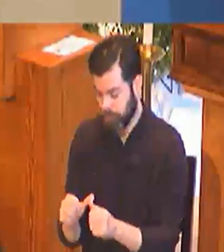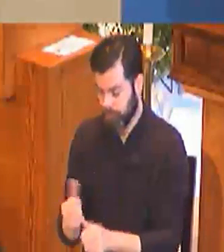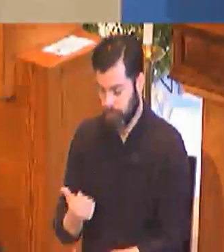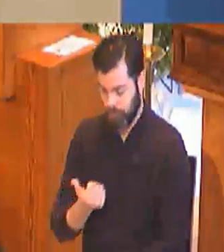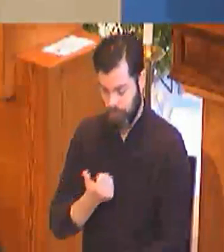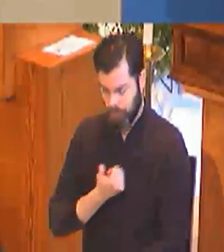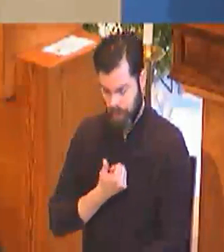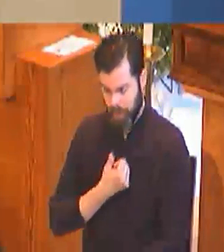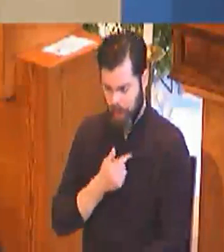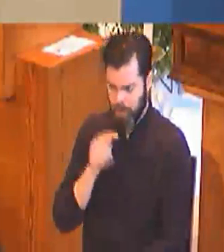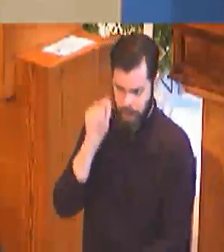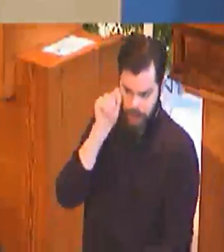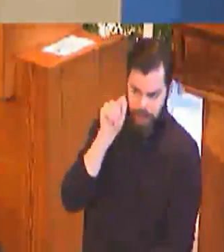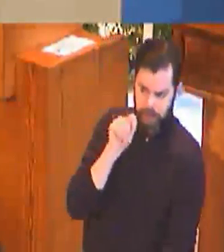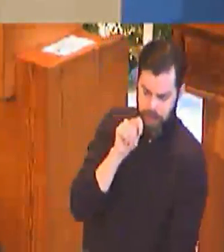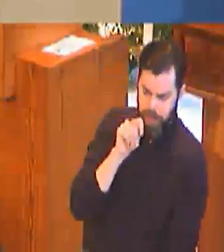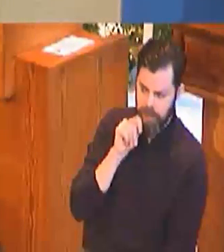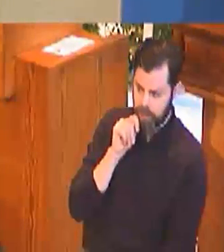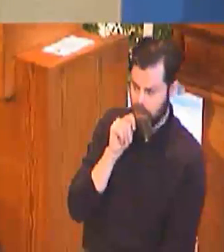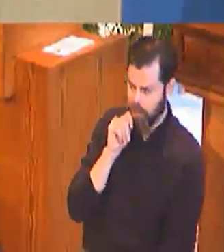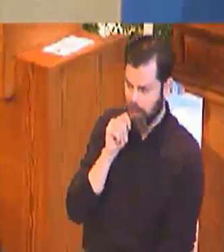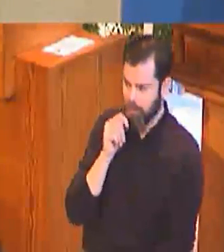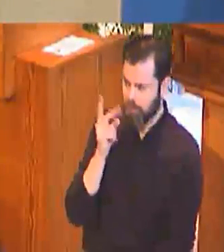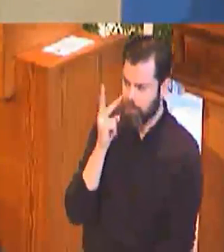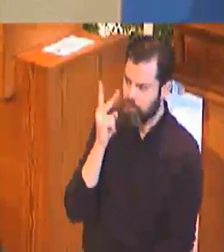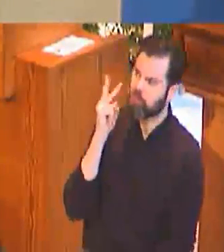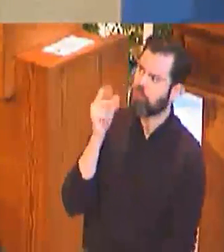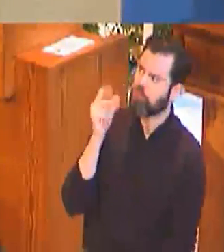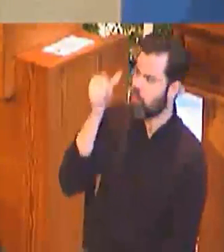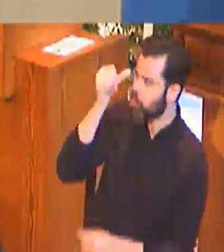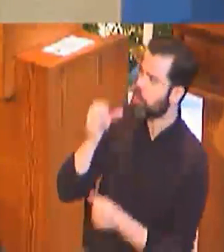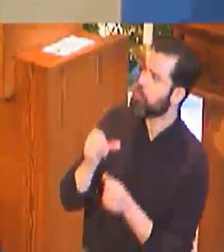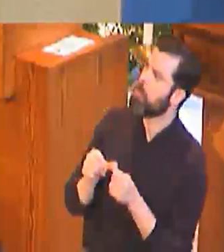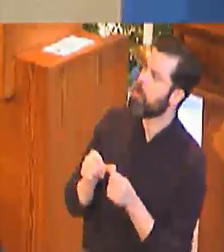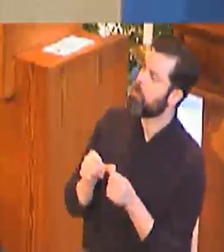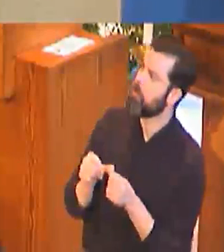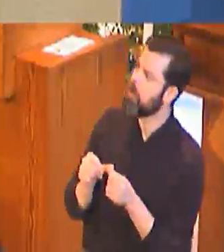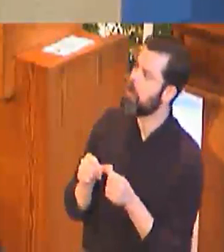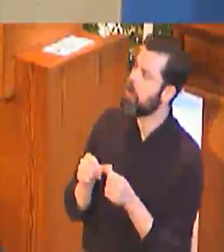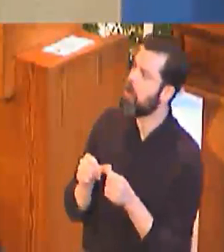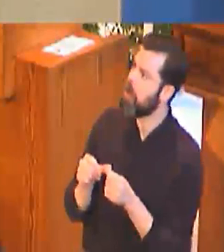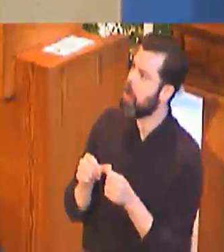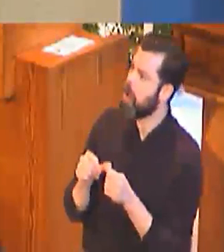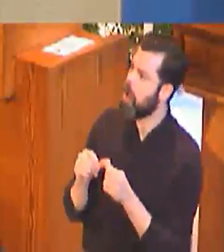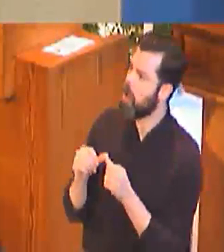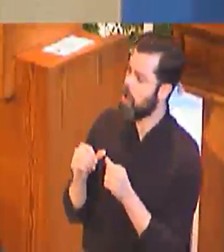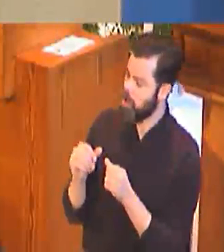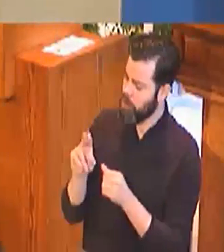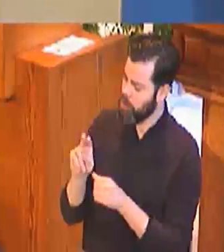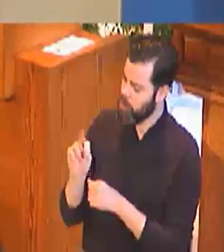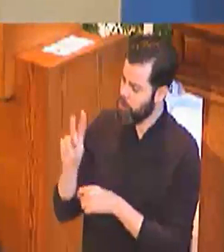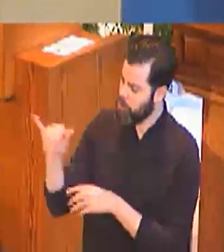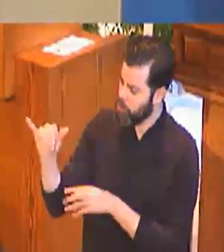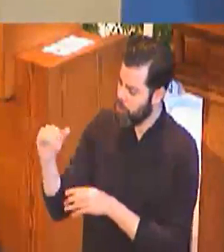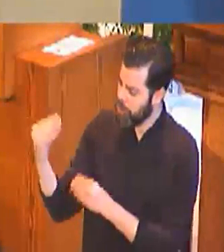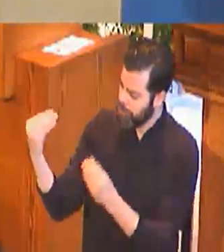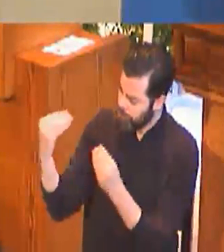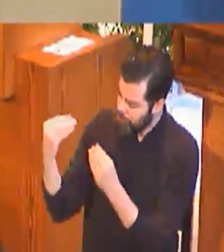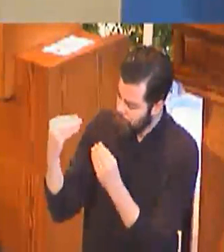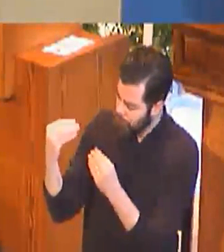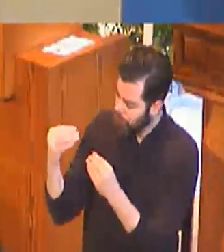as a teenager at Unity Village. It felt good. It resonated with me. And I had